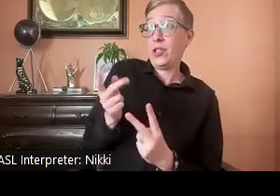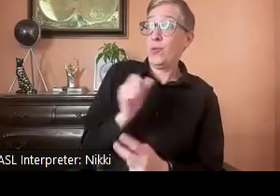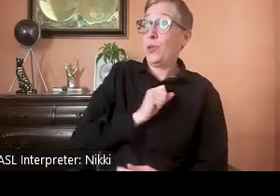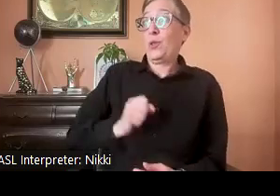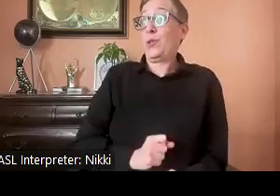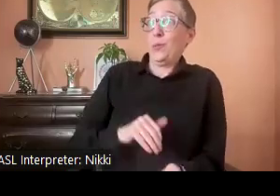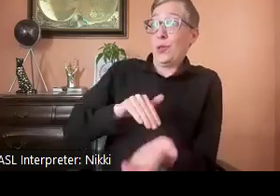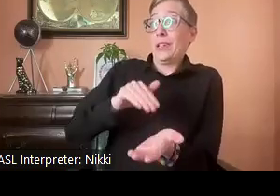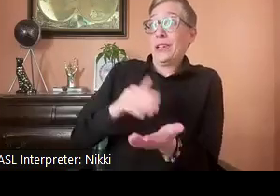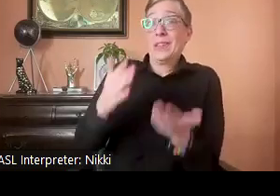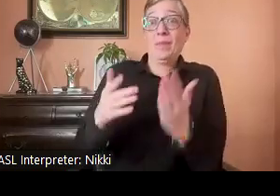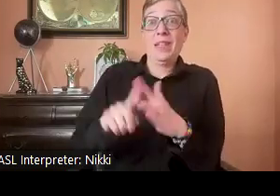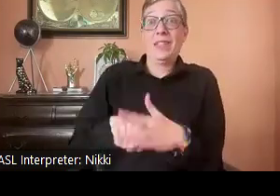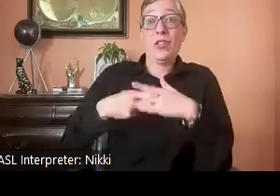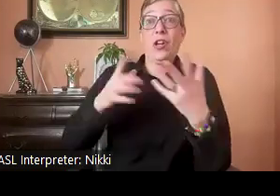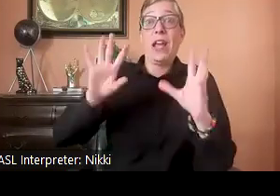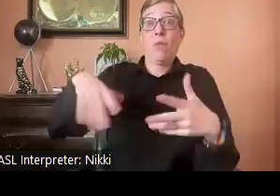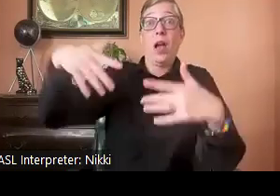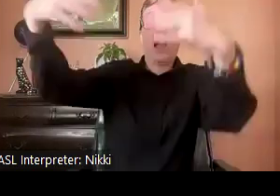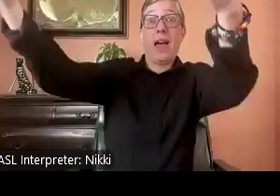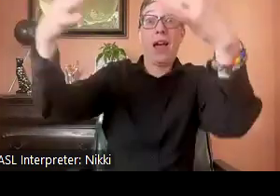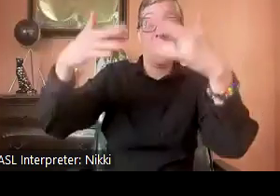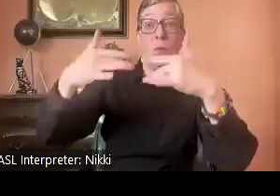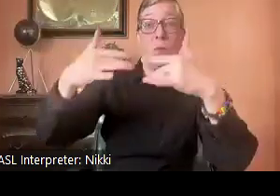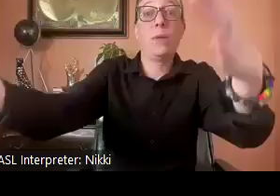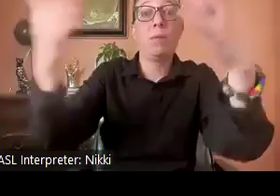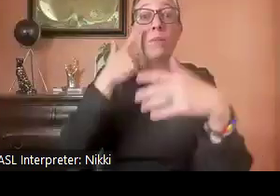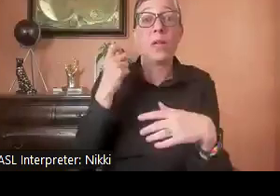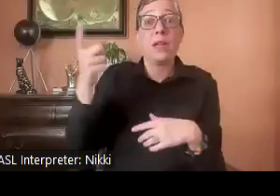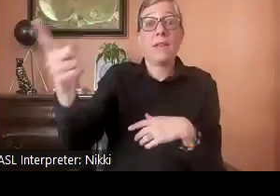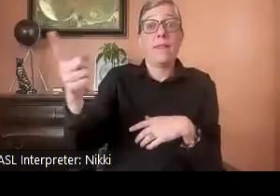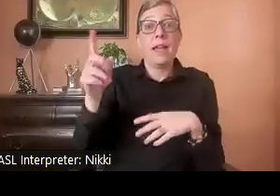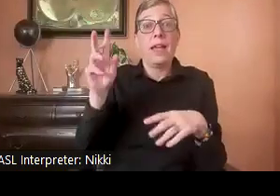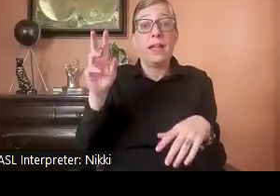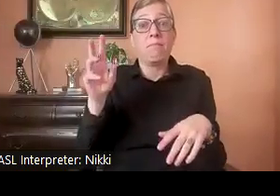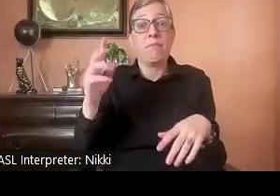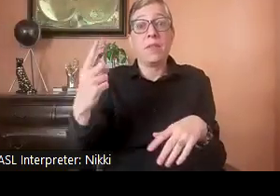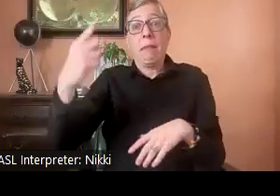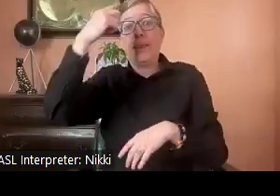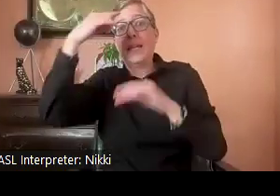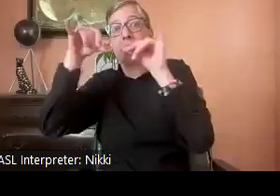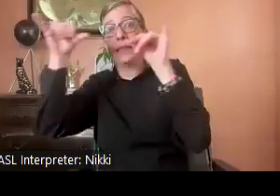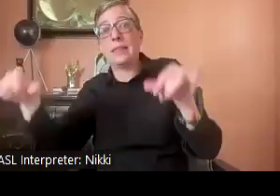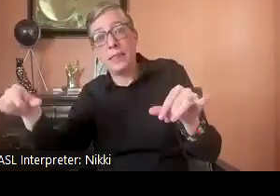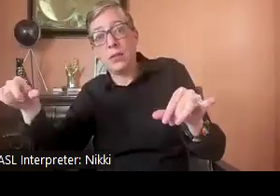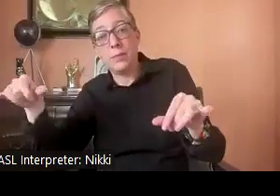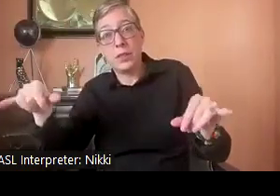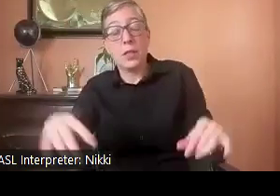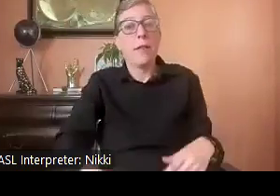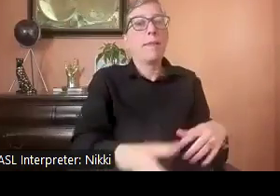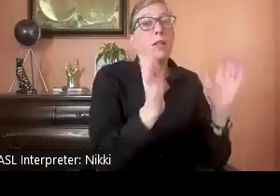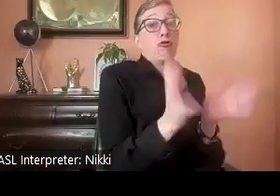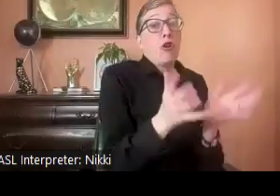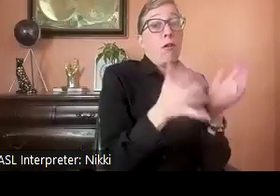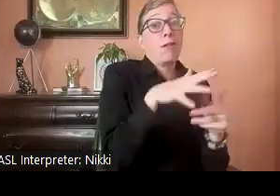think systems, talk context, and breathe medicine. And I think we are a product of that, all of us here in